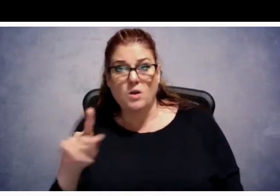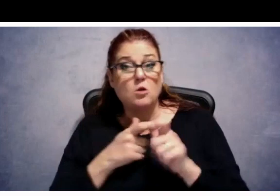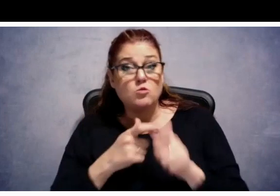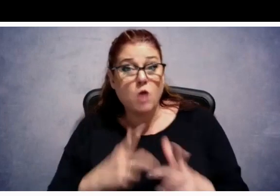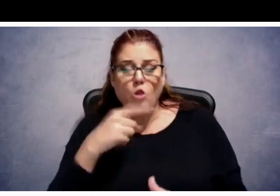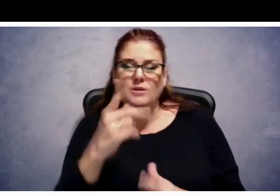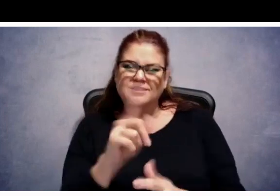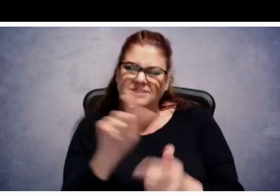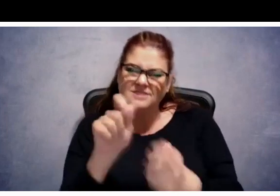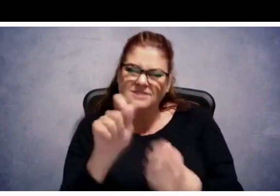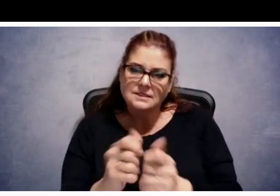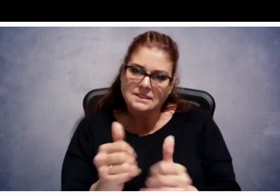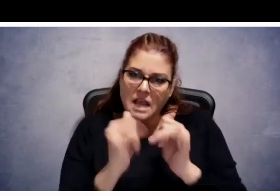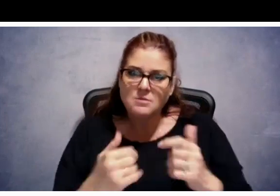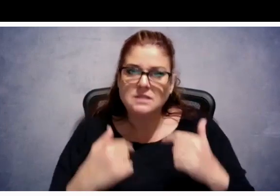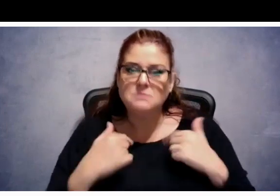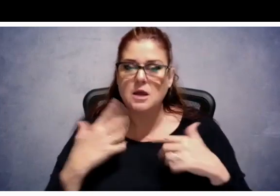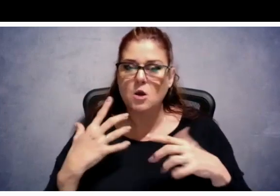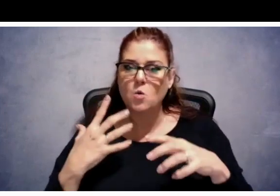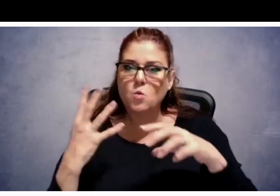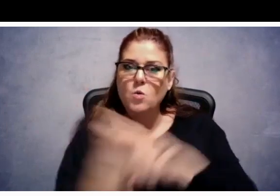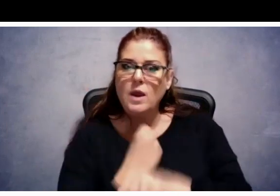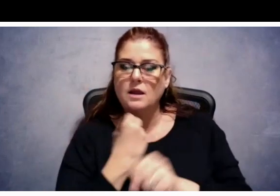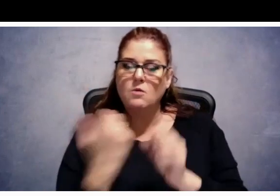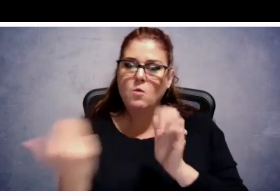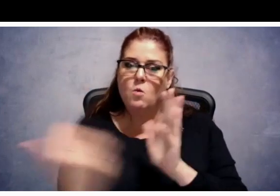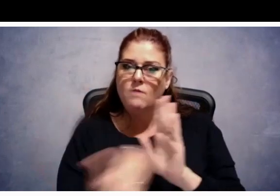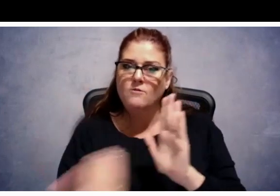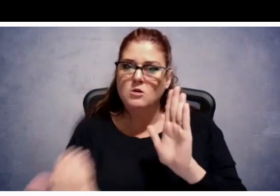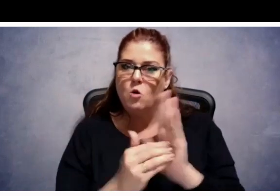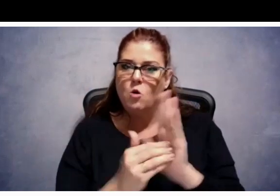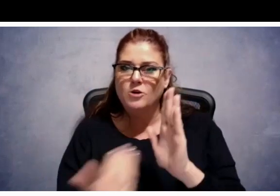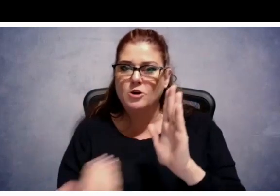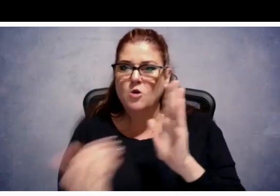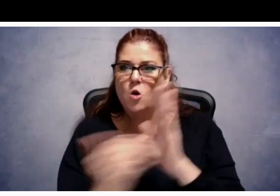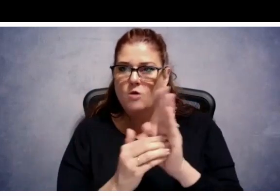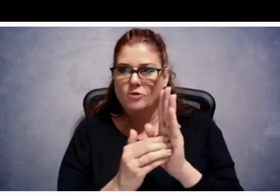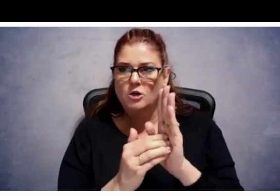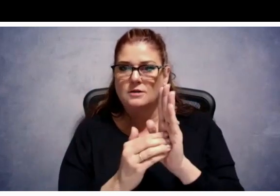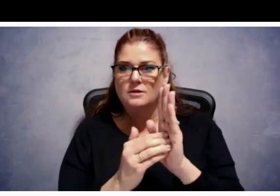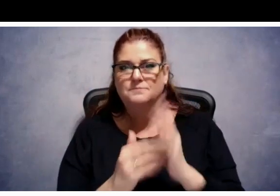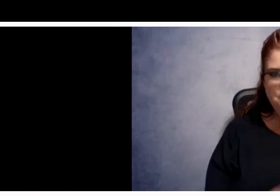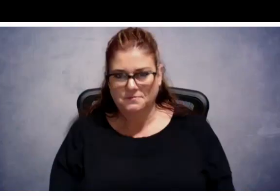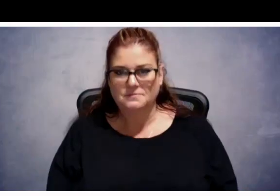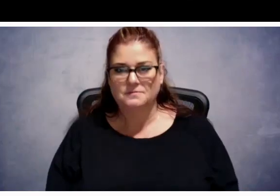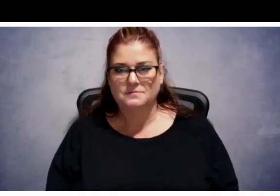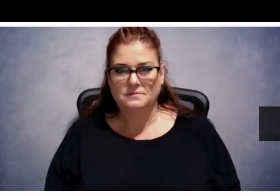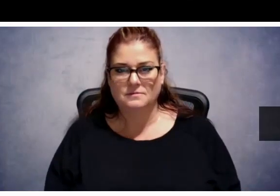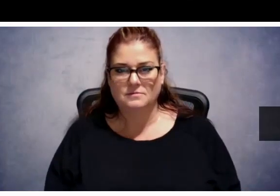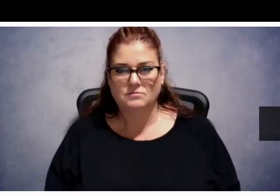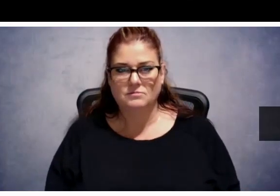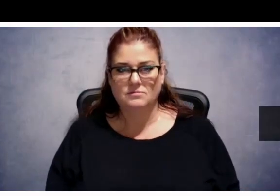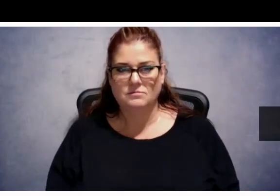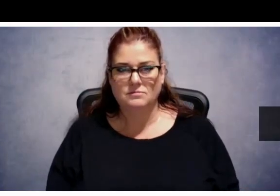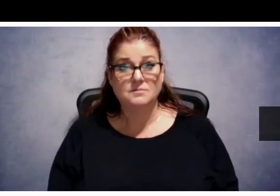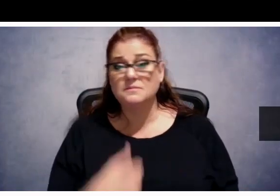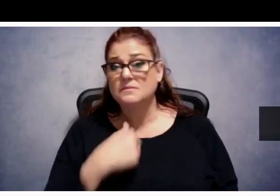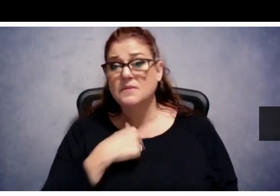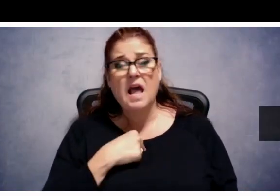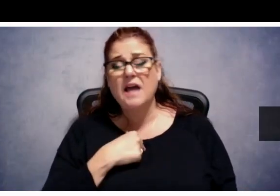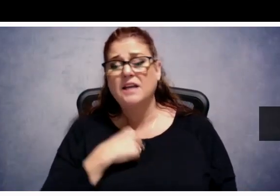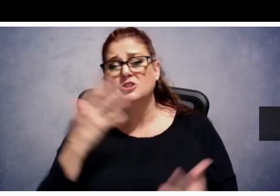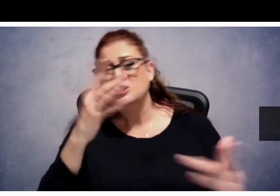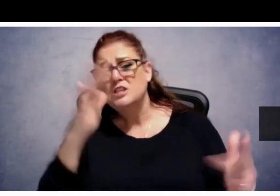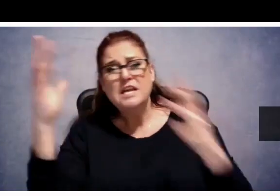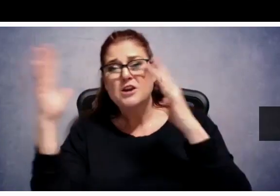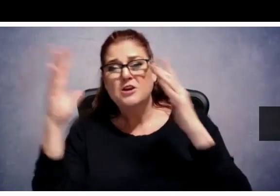like me, winning over and over and over again. I cheered